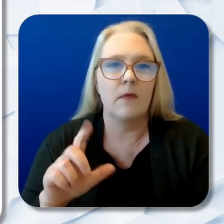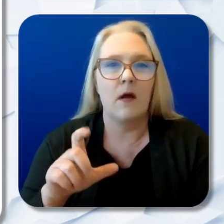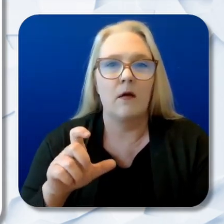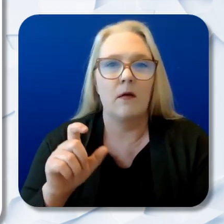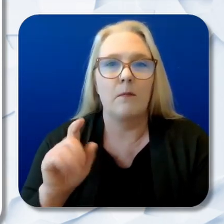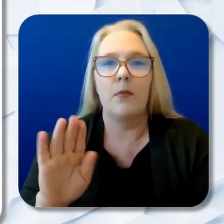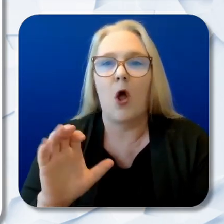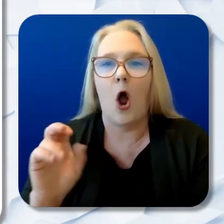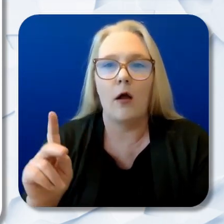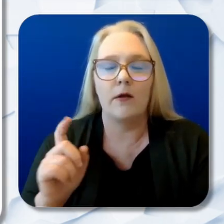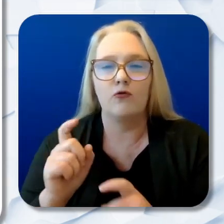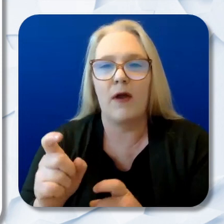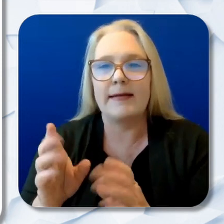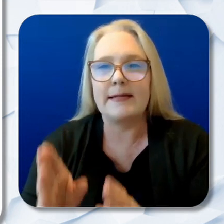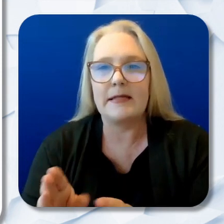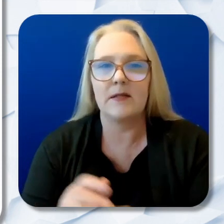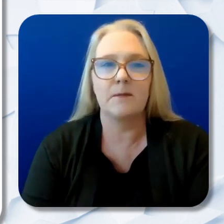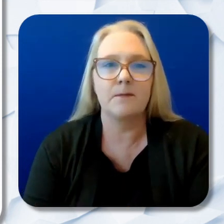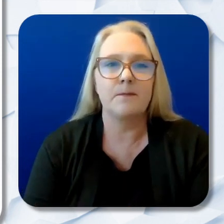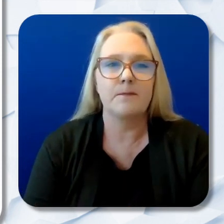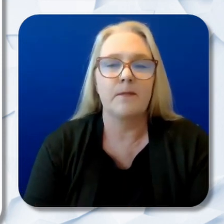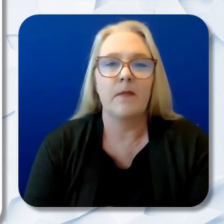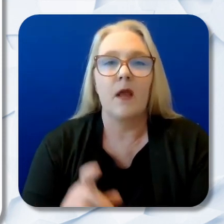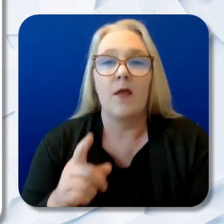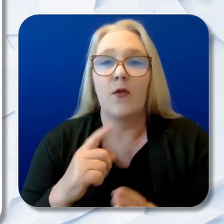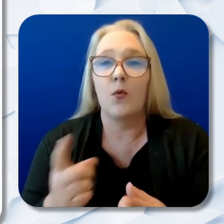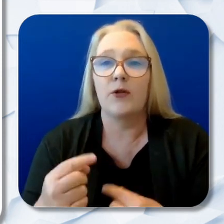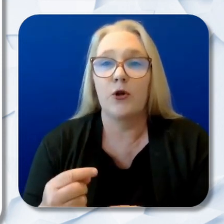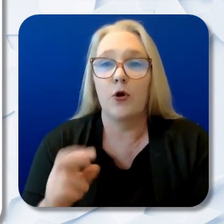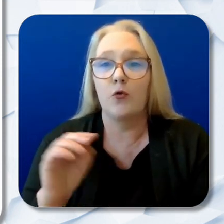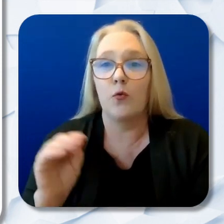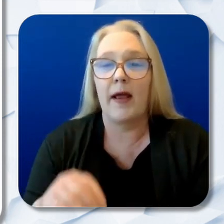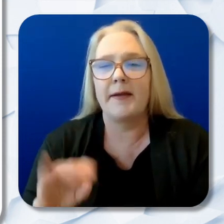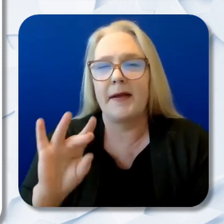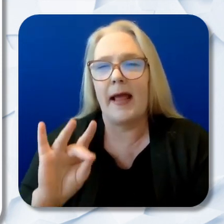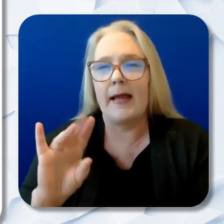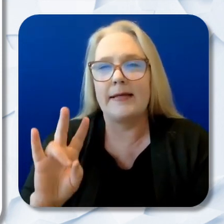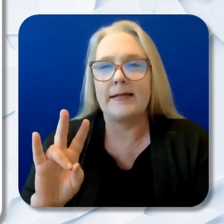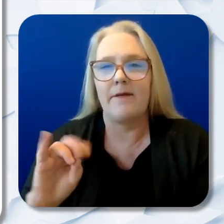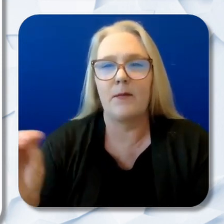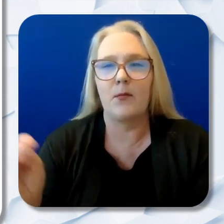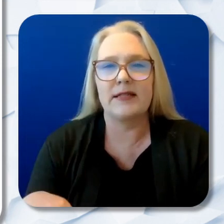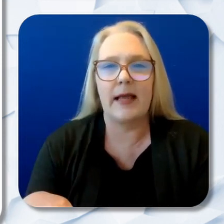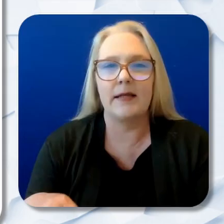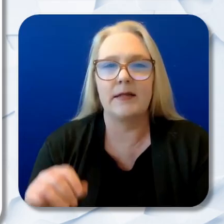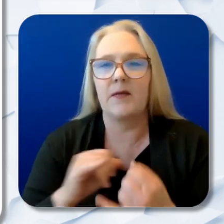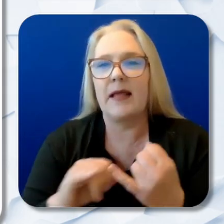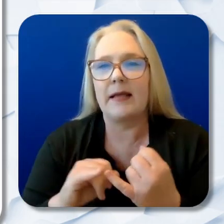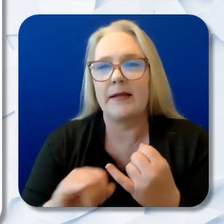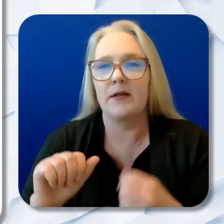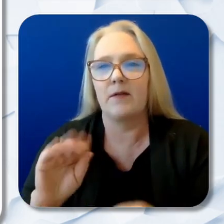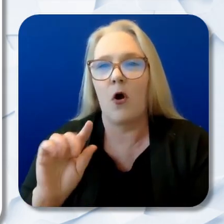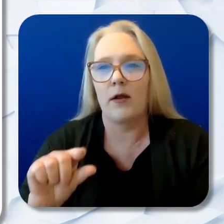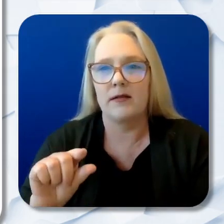regional leads. The needs assessment return rate was an overall 87% at the end of